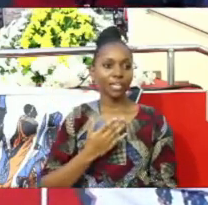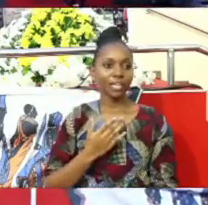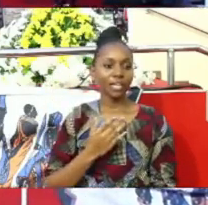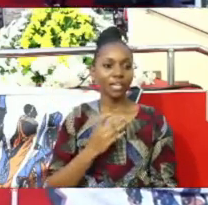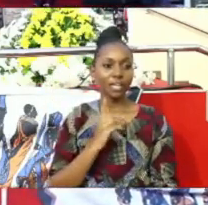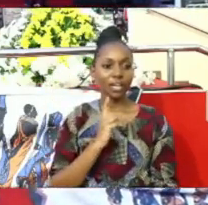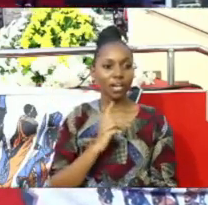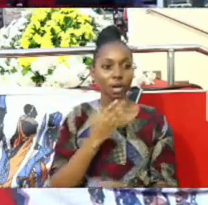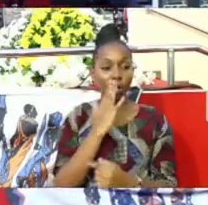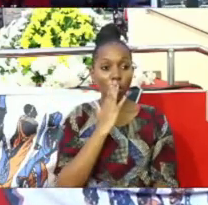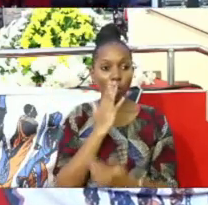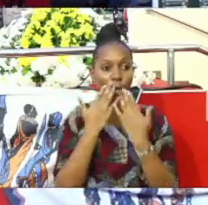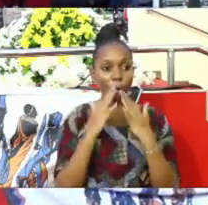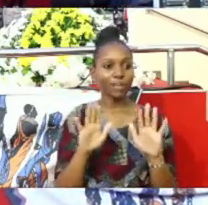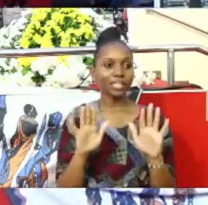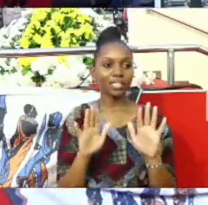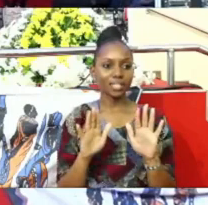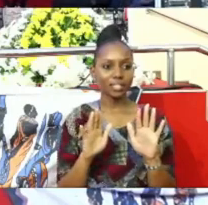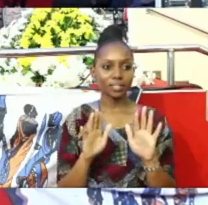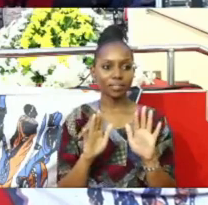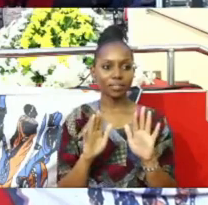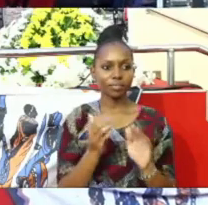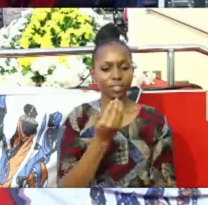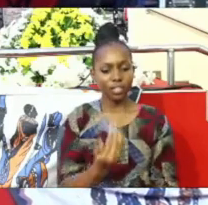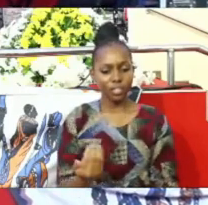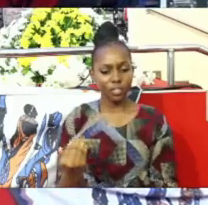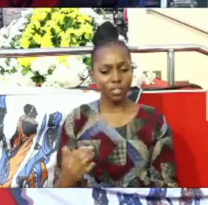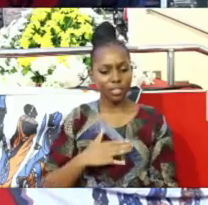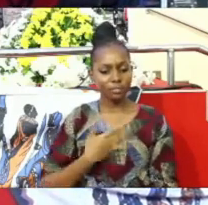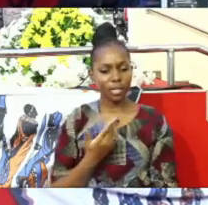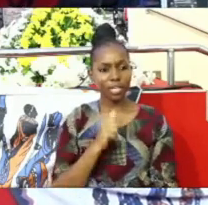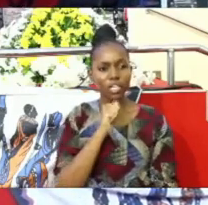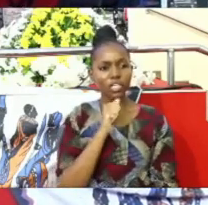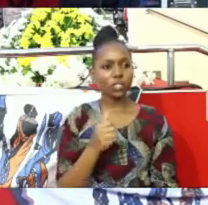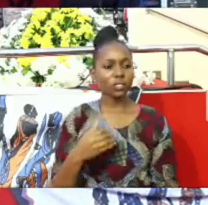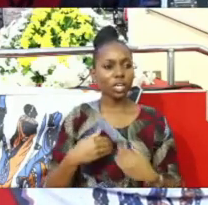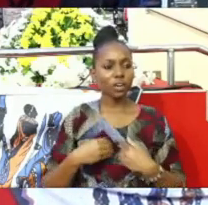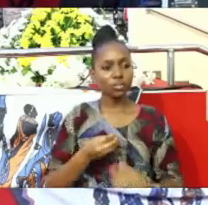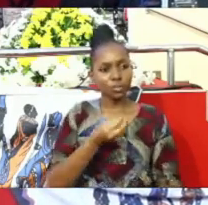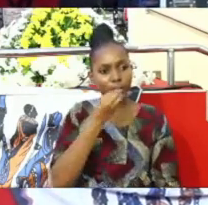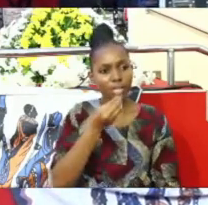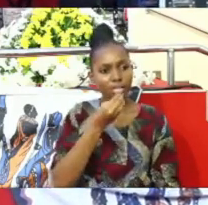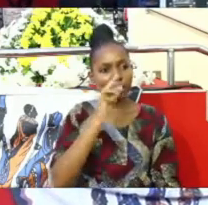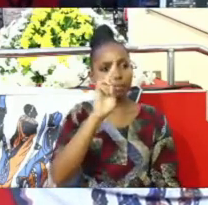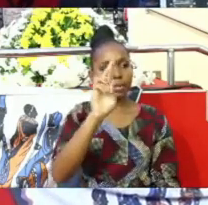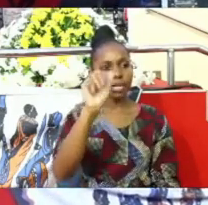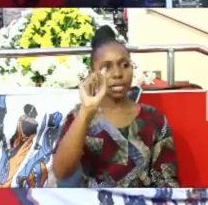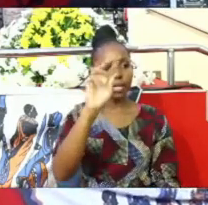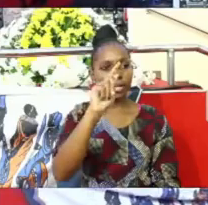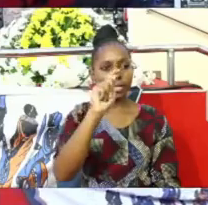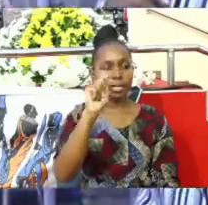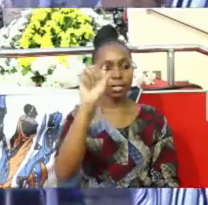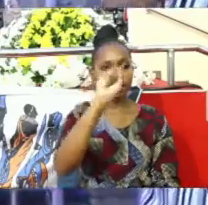Hallelujah. My children don't have to be eaten by rats. Watoto wangu hawawezi